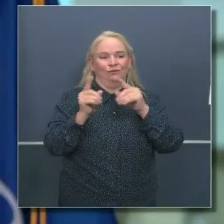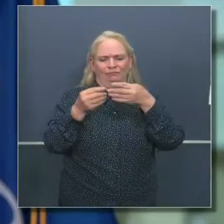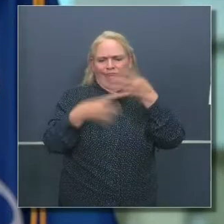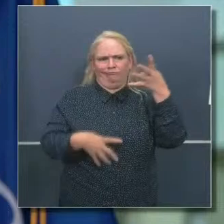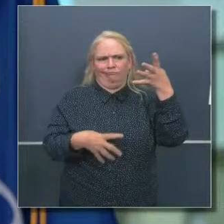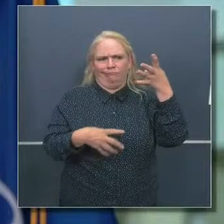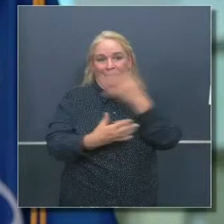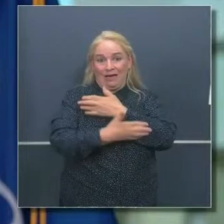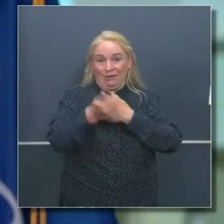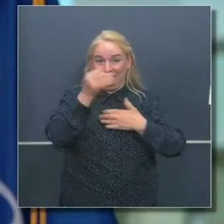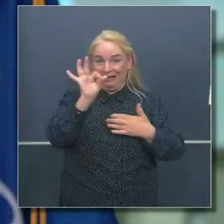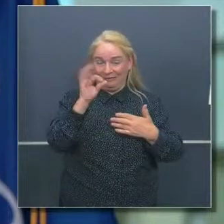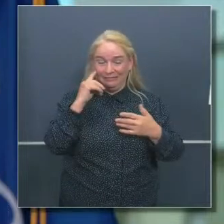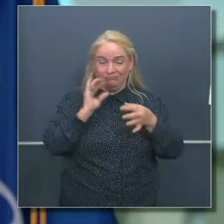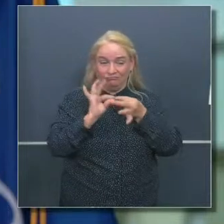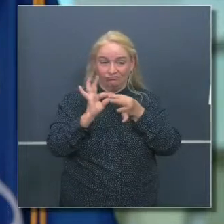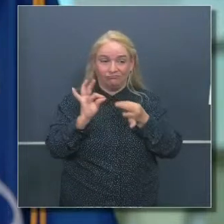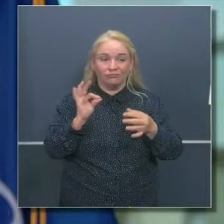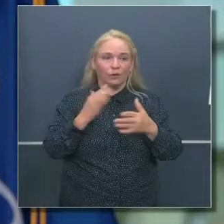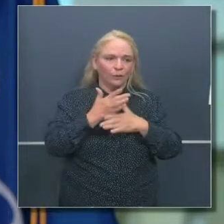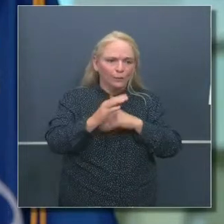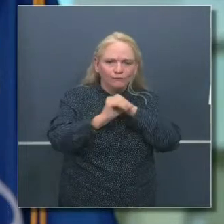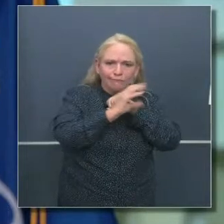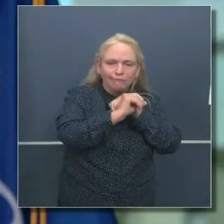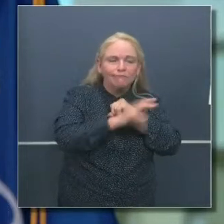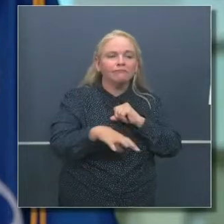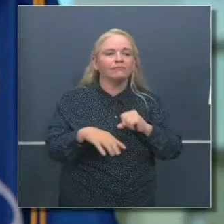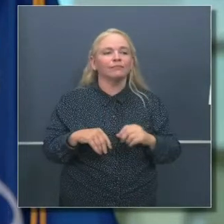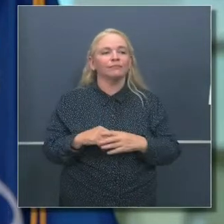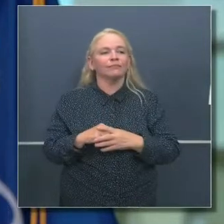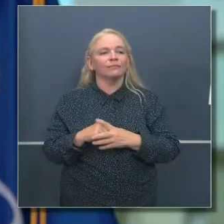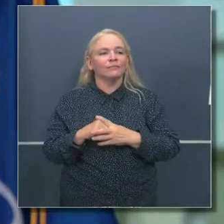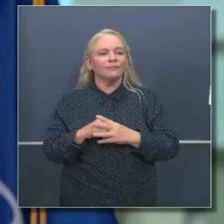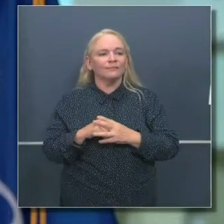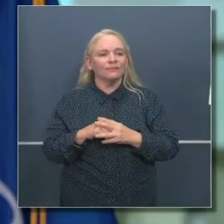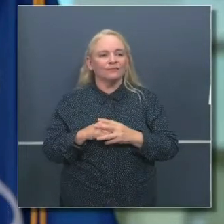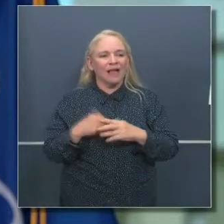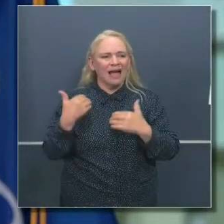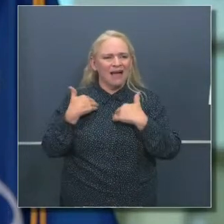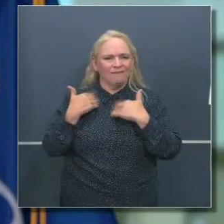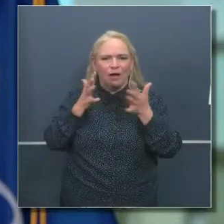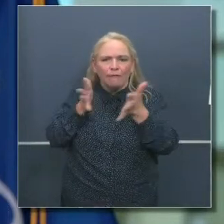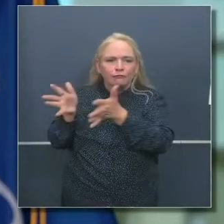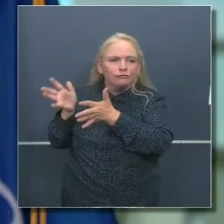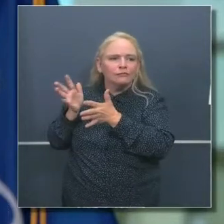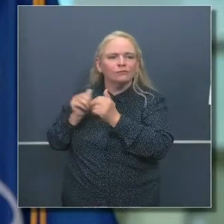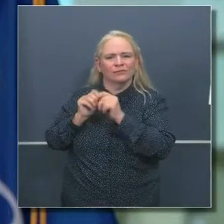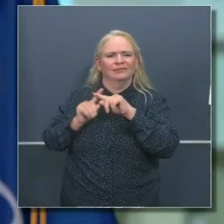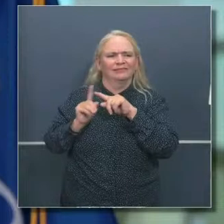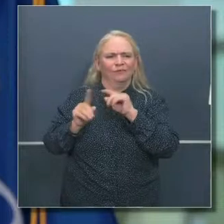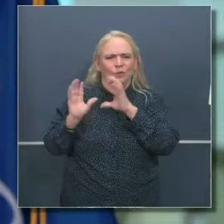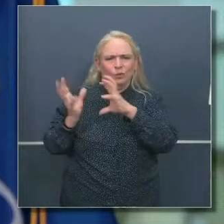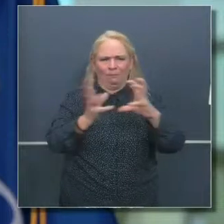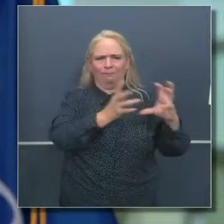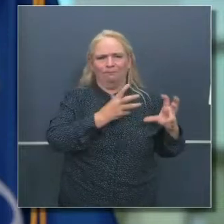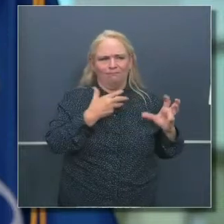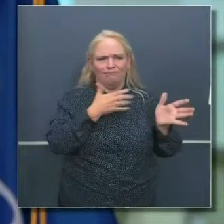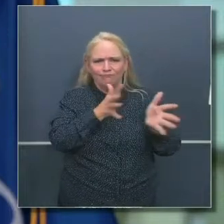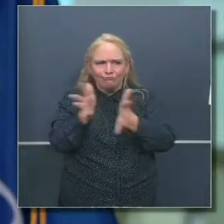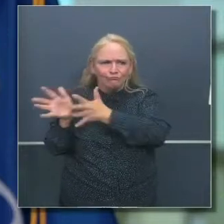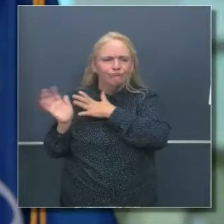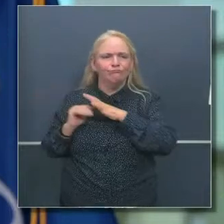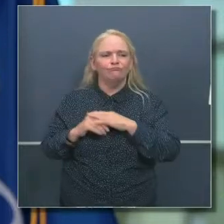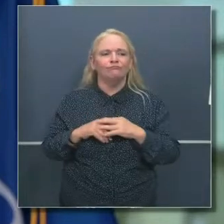these opportunities that we share together in a very public way, is so often the conversation, the questions were about